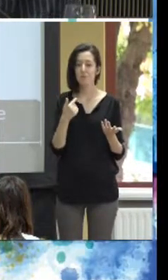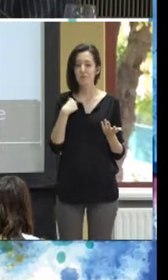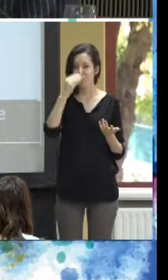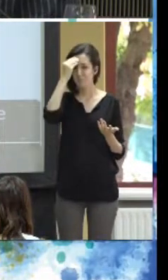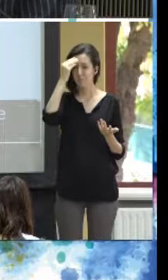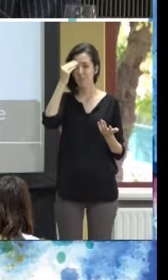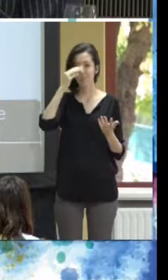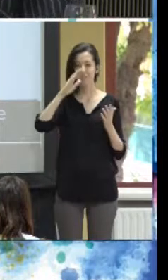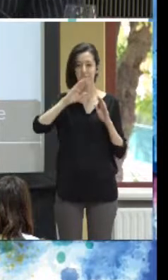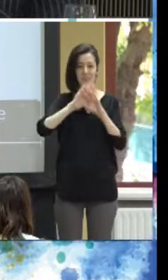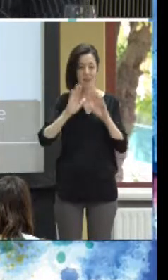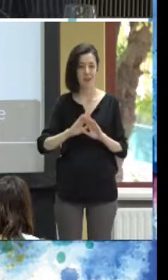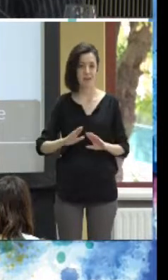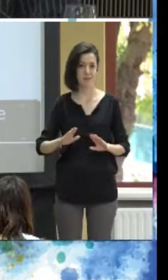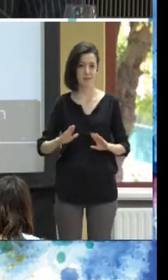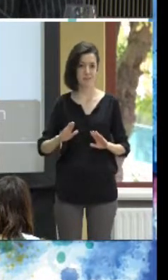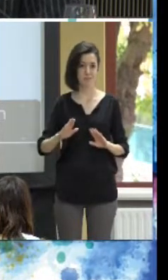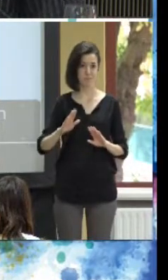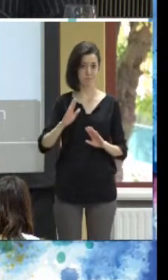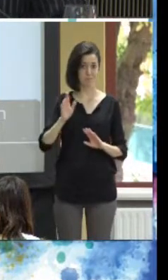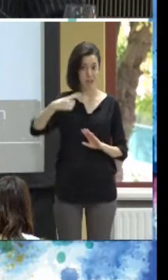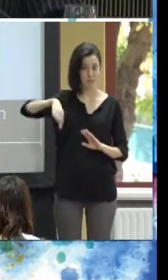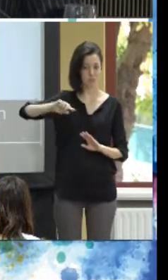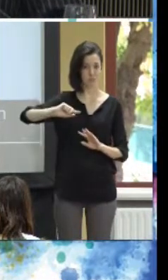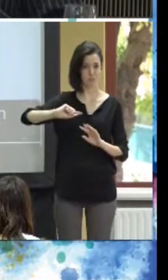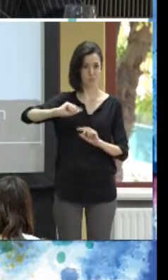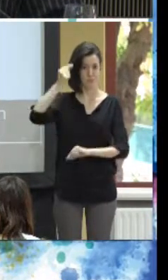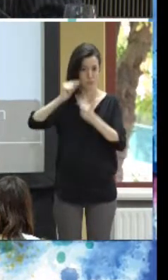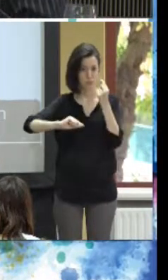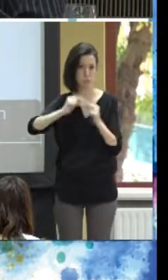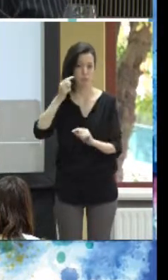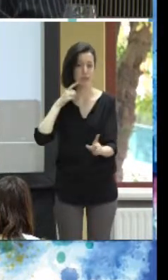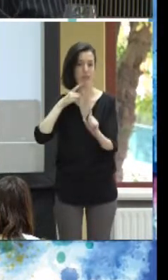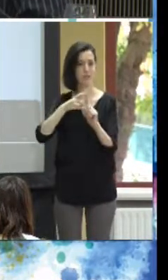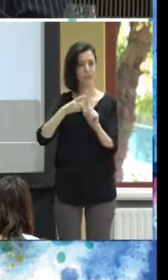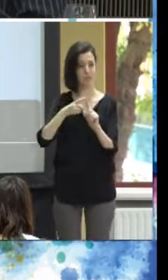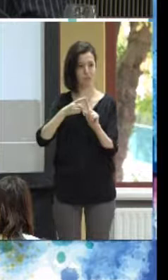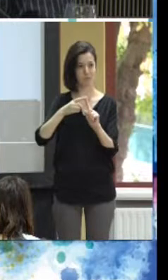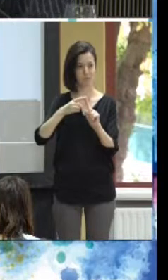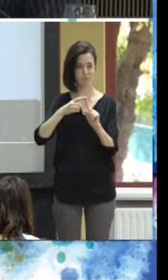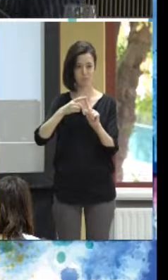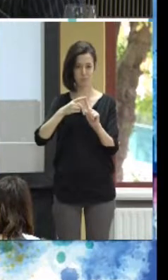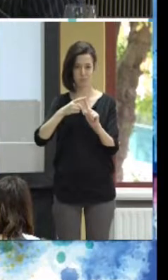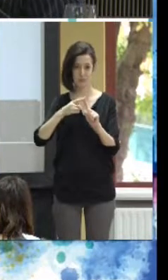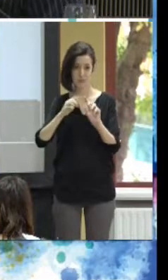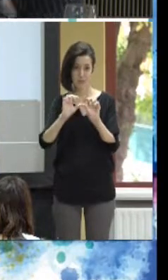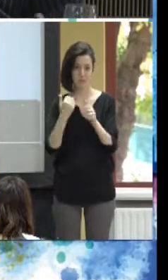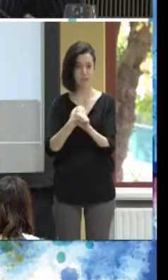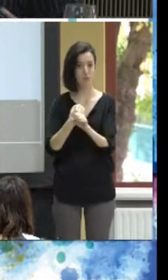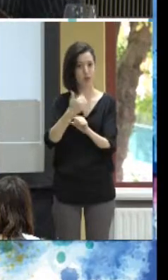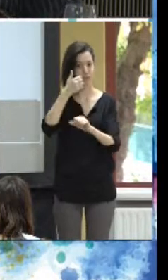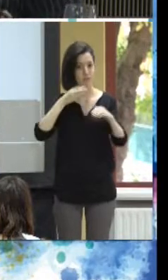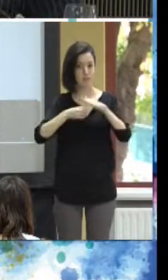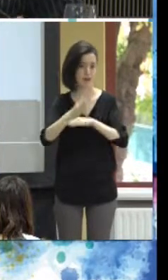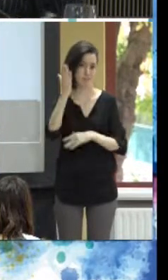there. So they rather invested the voice of Brad Pitt, and that's actually,